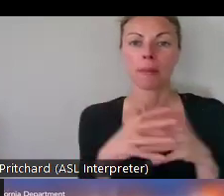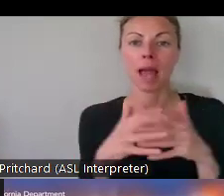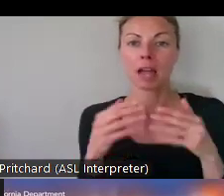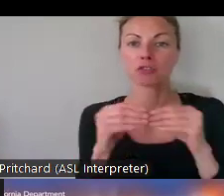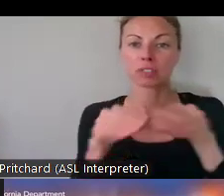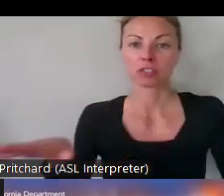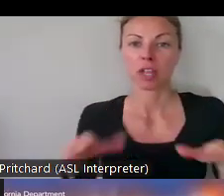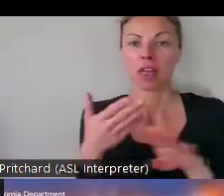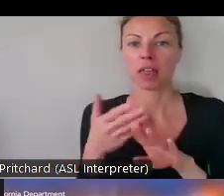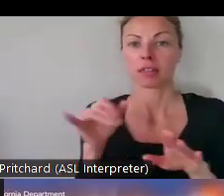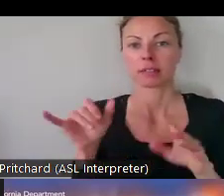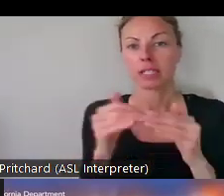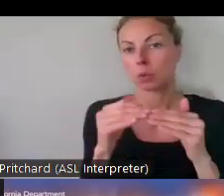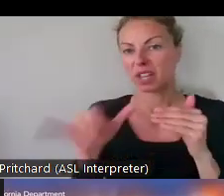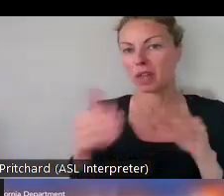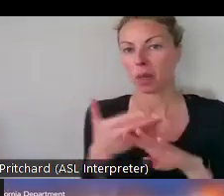previous step again.